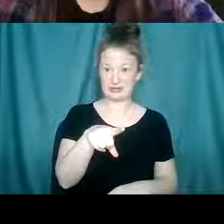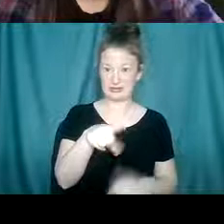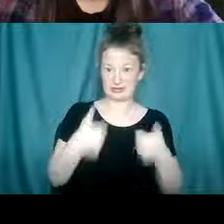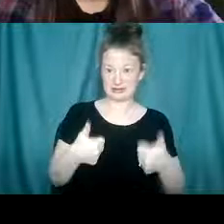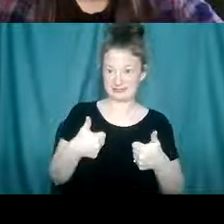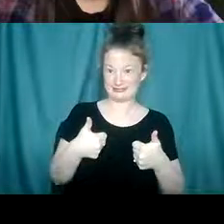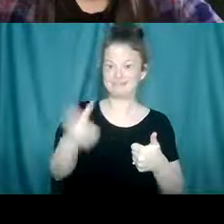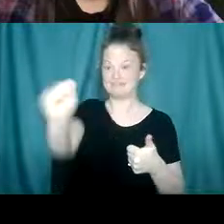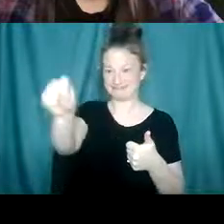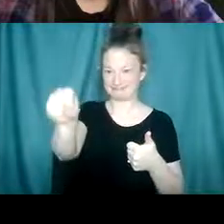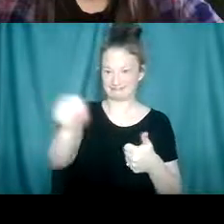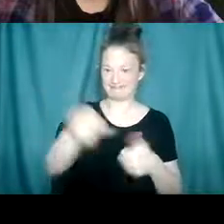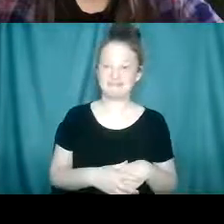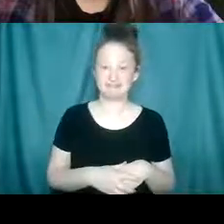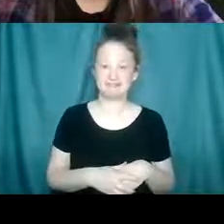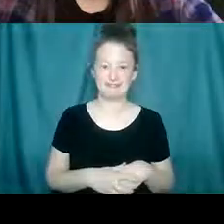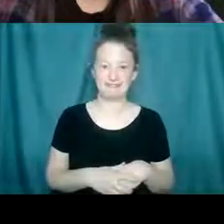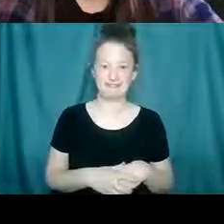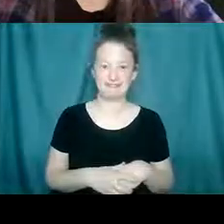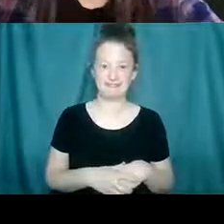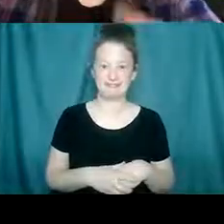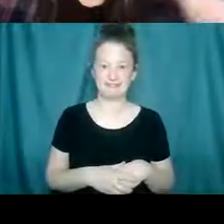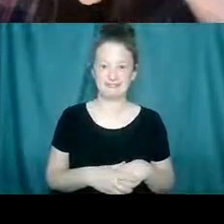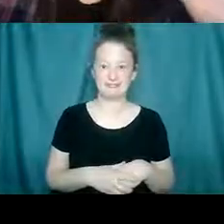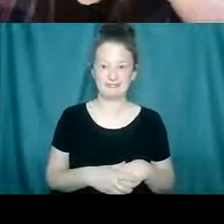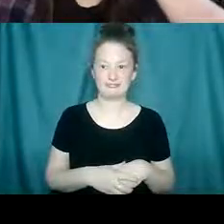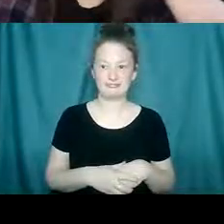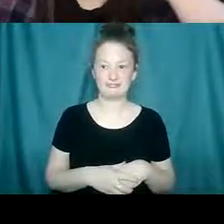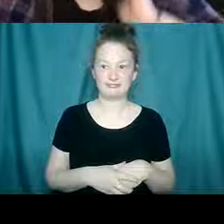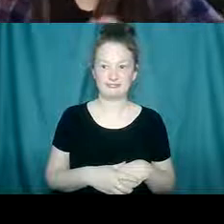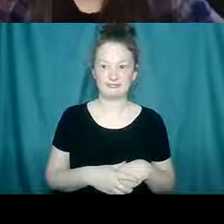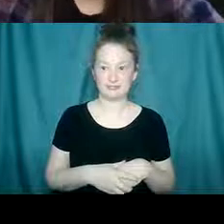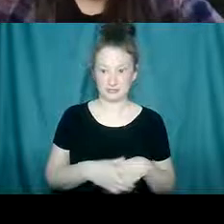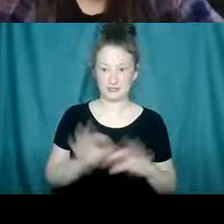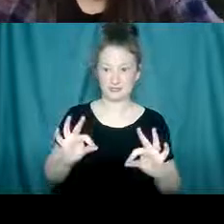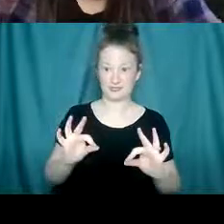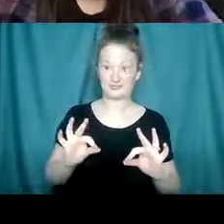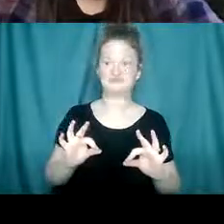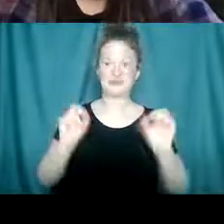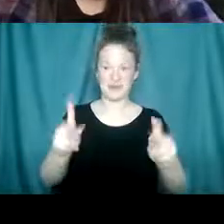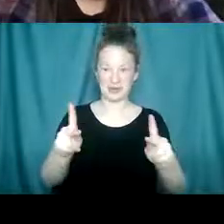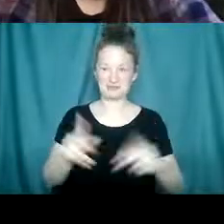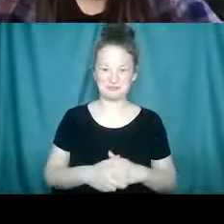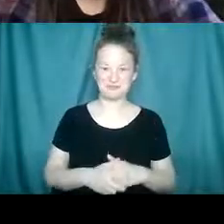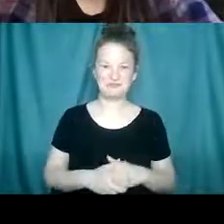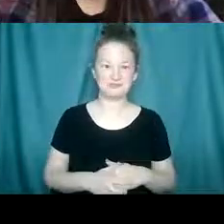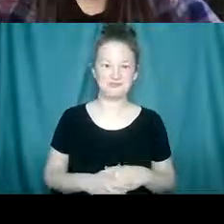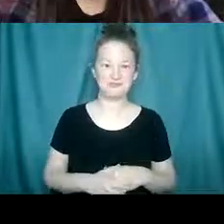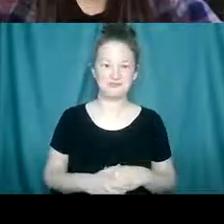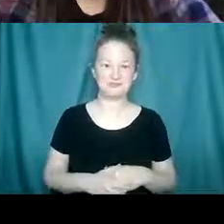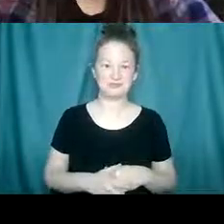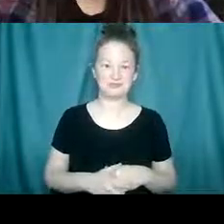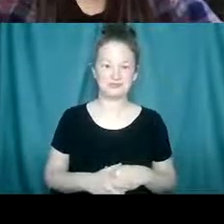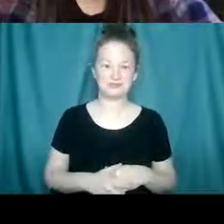Yes. And now it's in now, okay. And